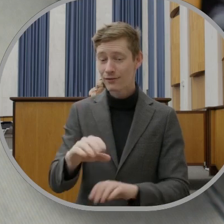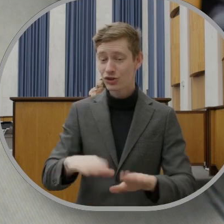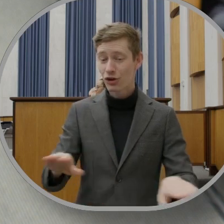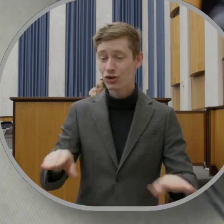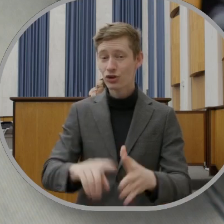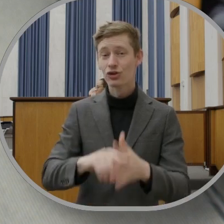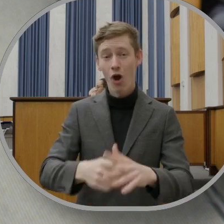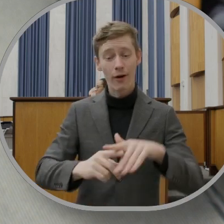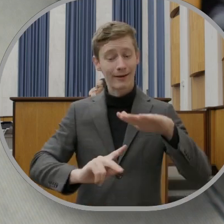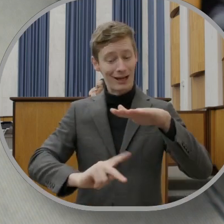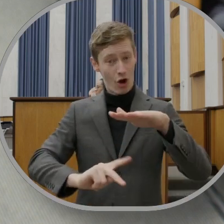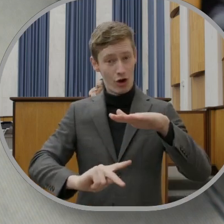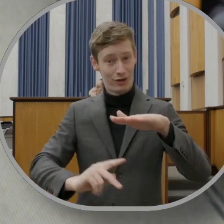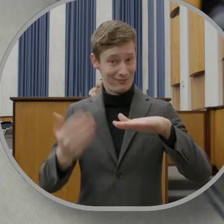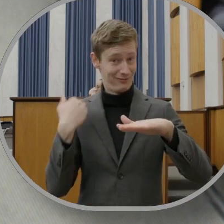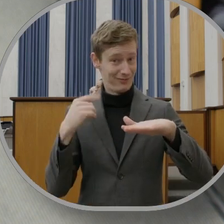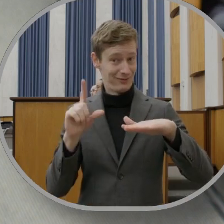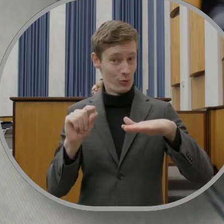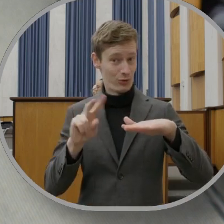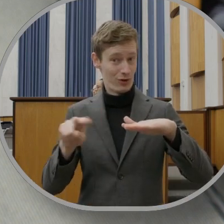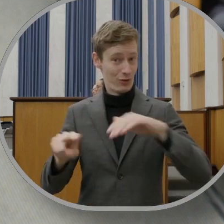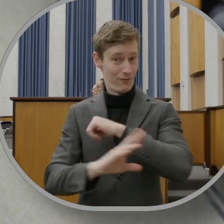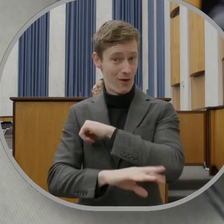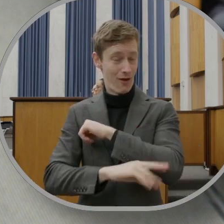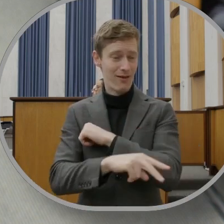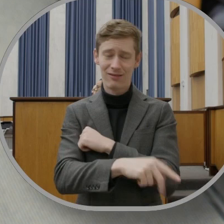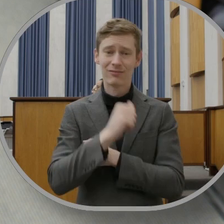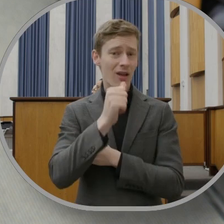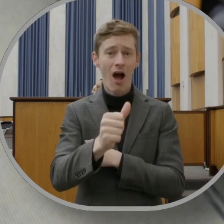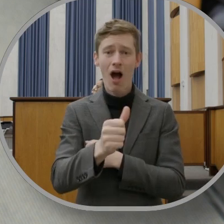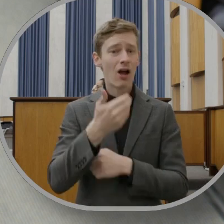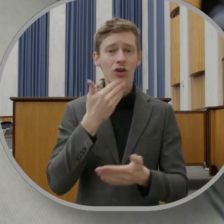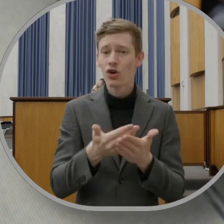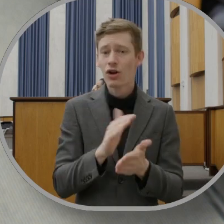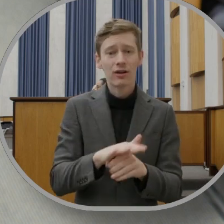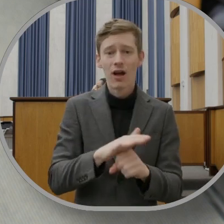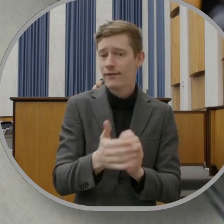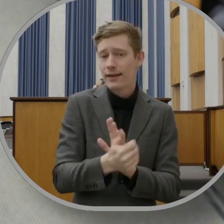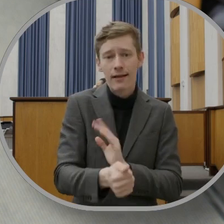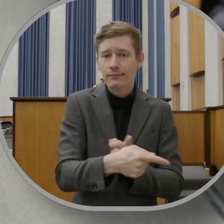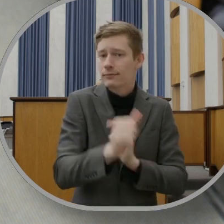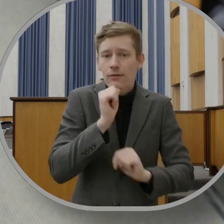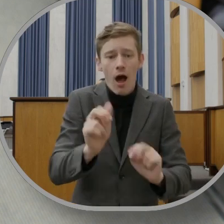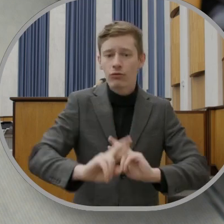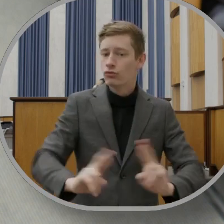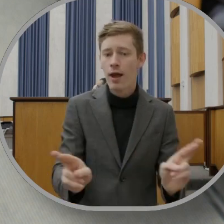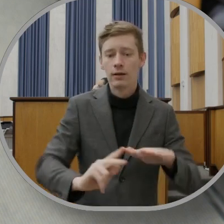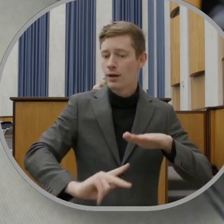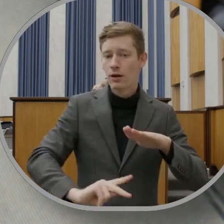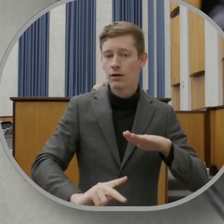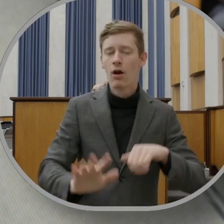kindergarten RPS in the fall of 2022 lacked the skills needed to learn. And over 1/3 of